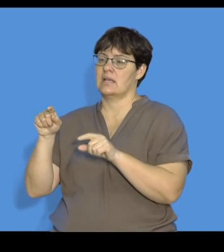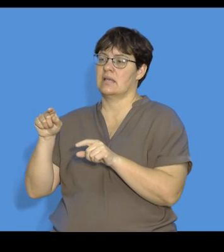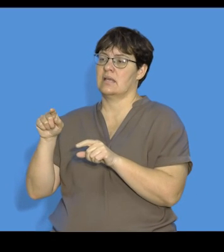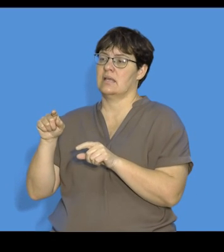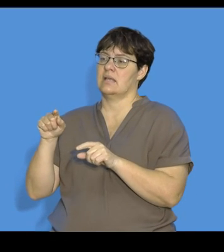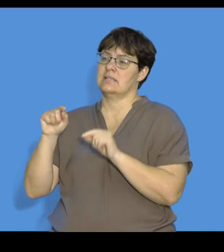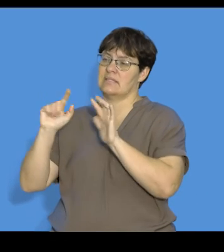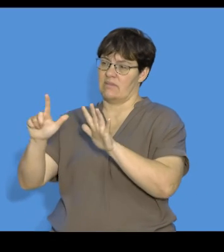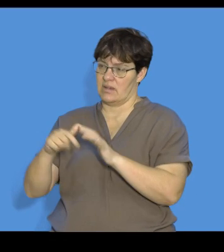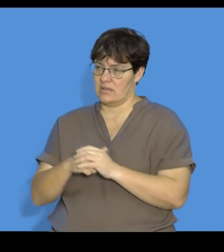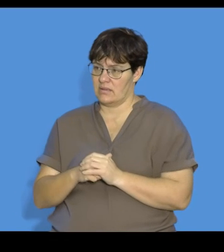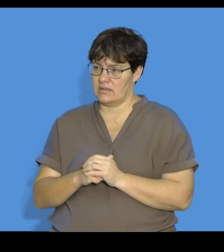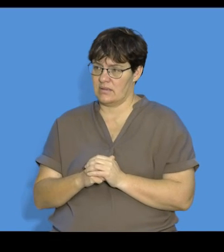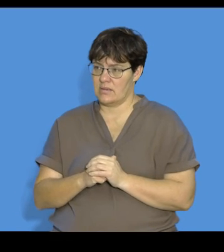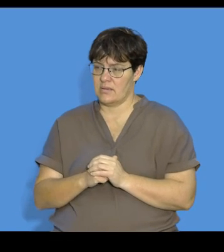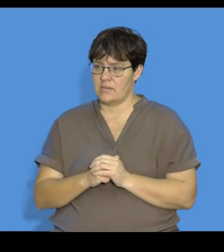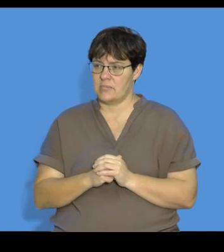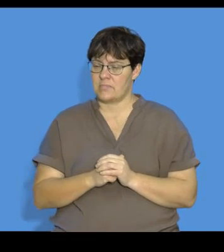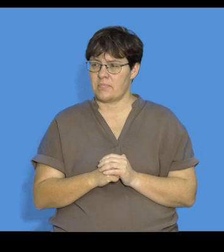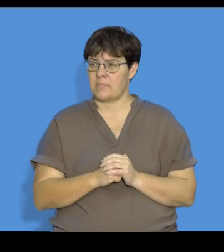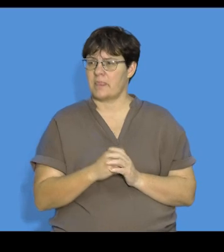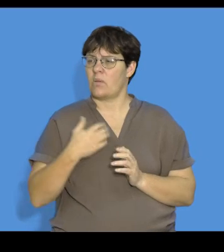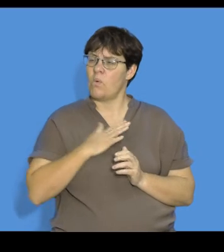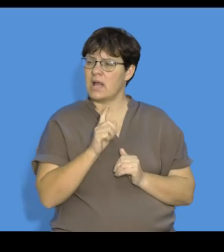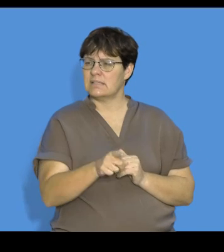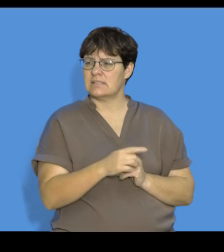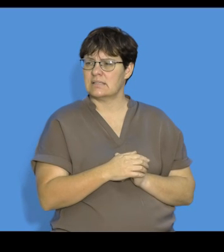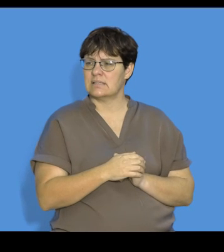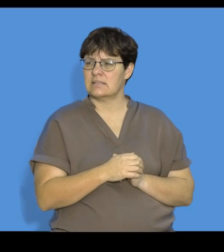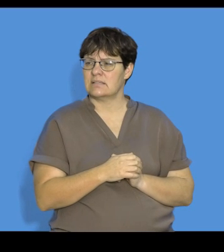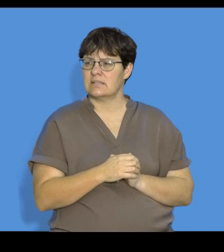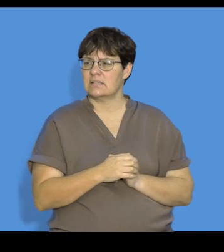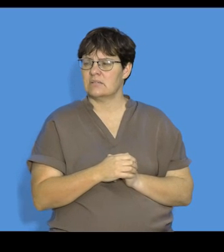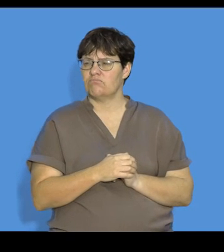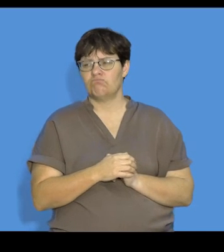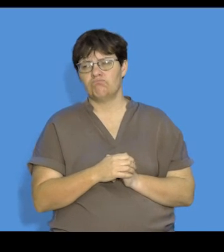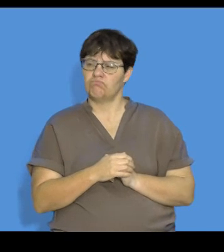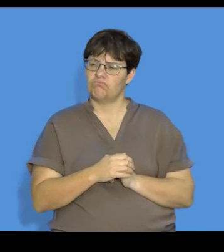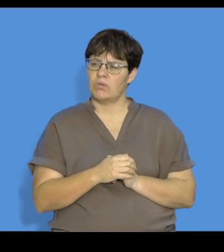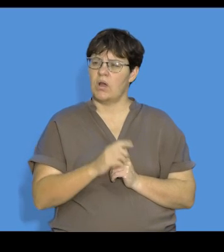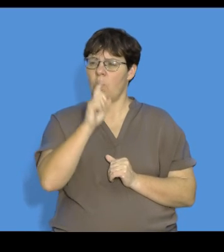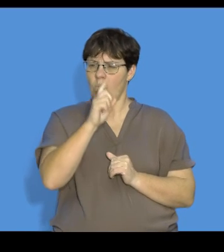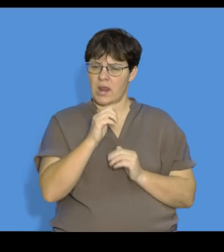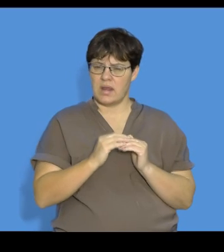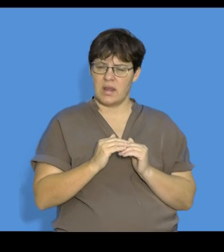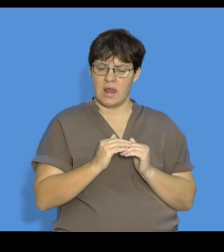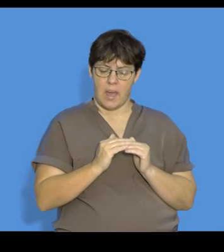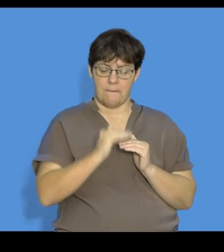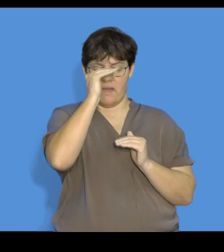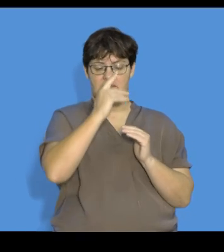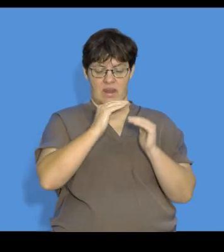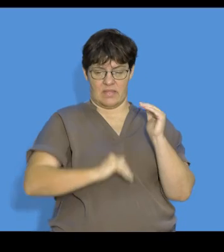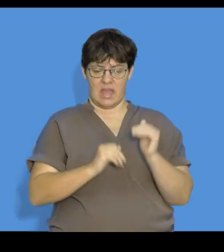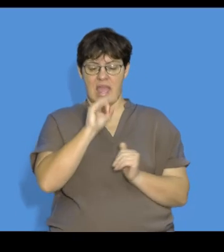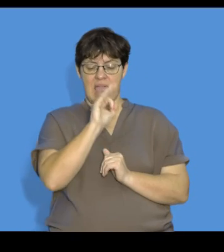that's at x is equals to 7. And then I want it to be such that one is above